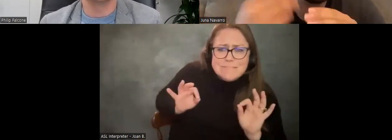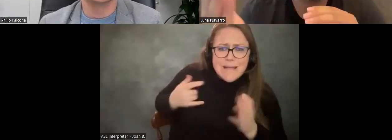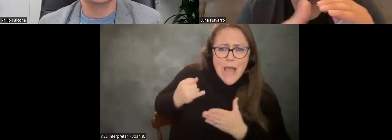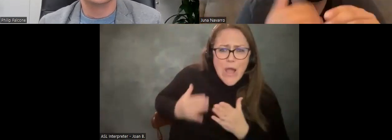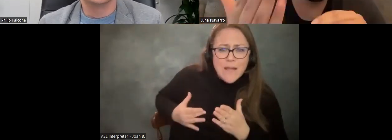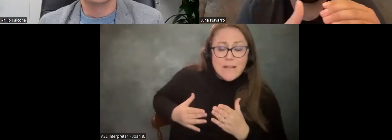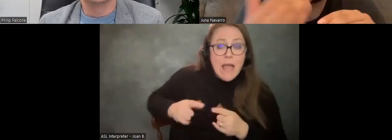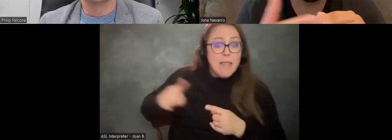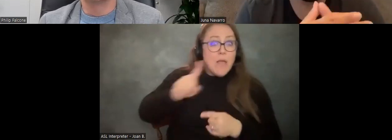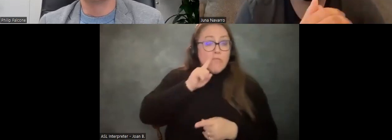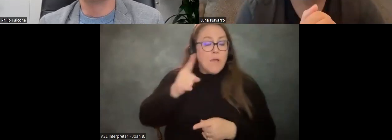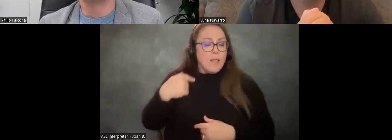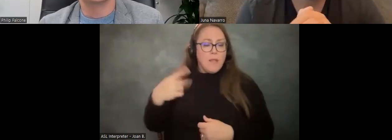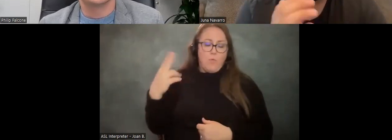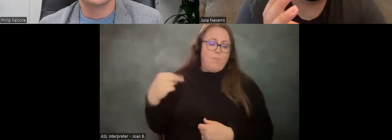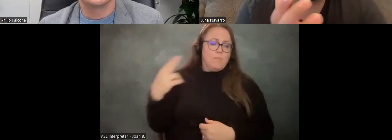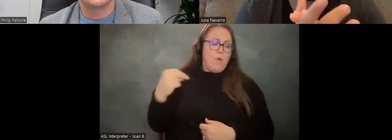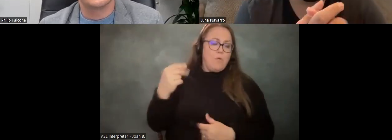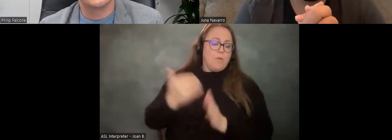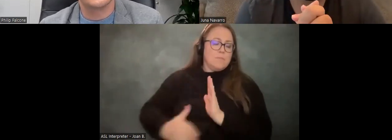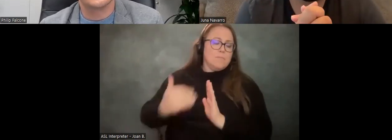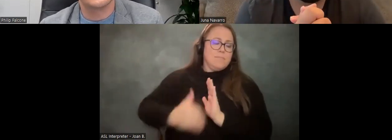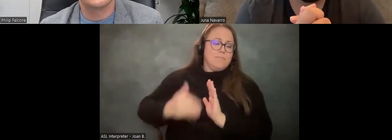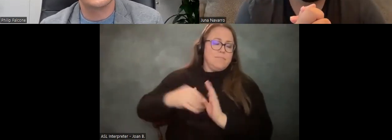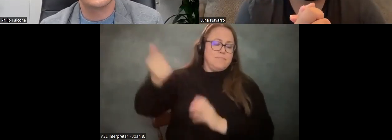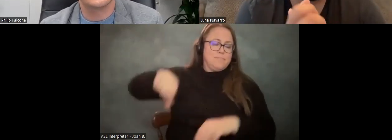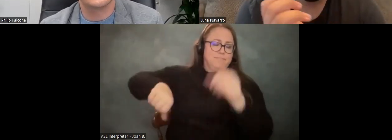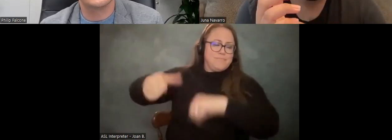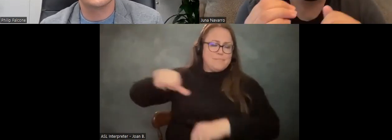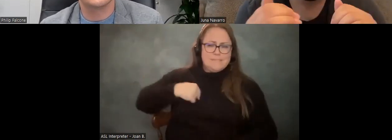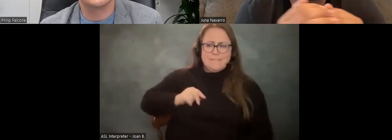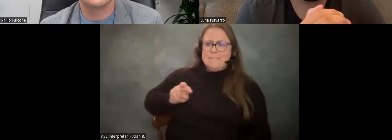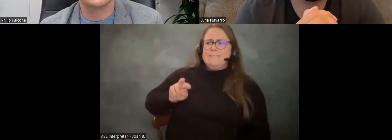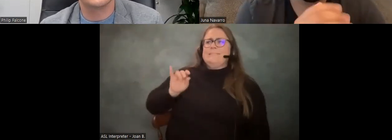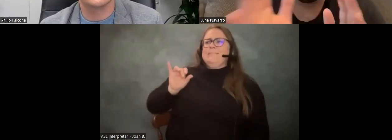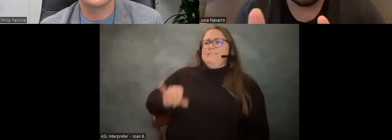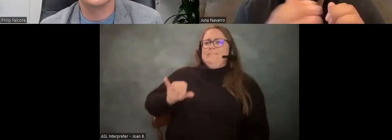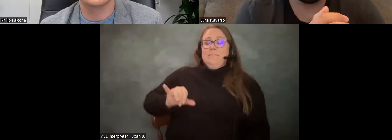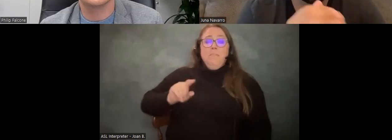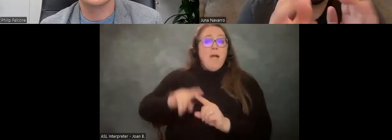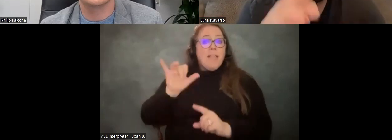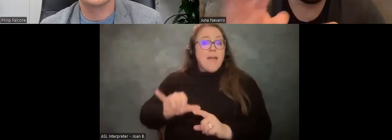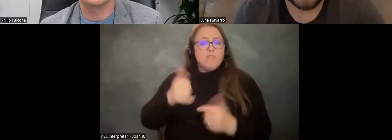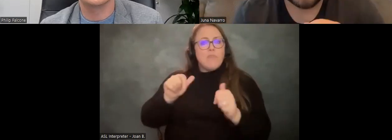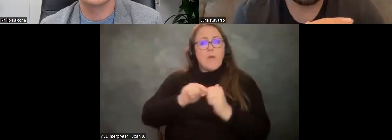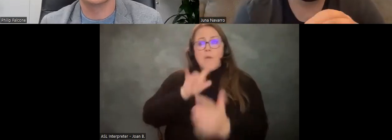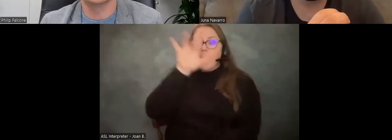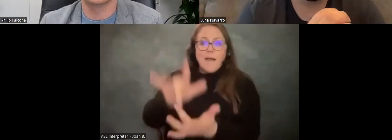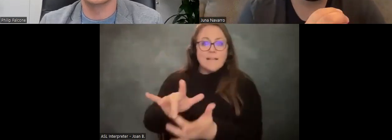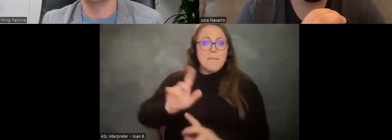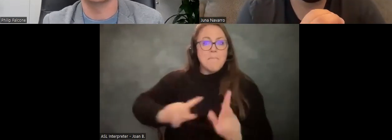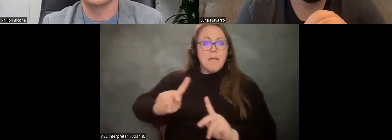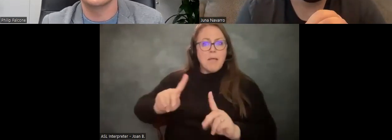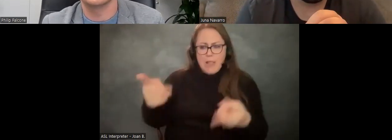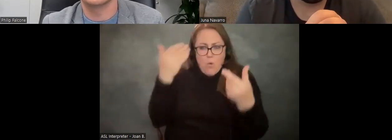I was rejected multiple times. And sometimes even that approach of just like cold calling or reaching out to organizations to